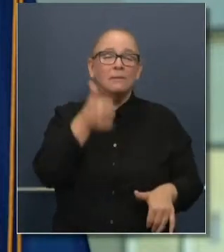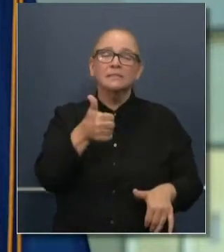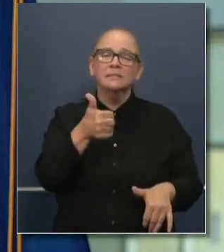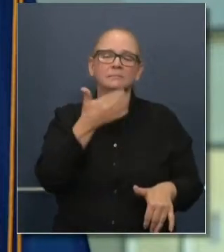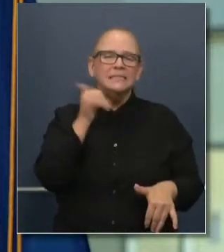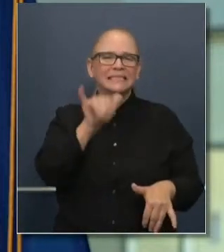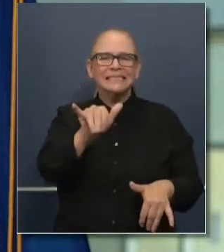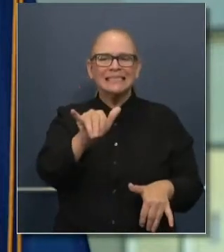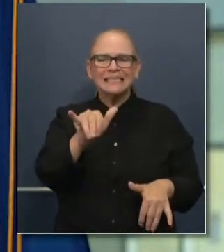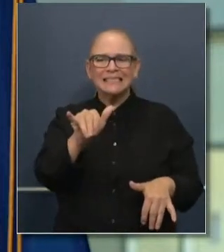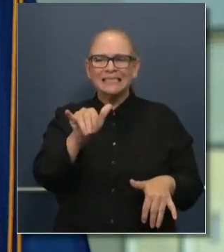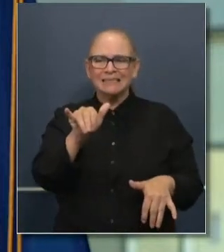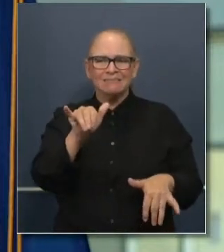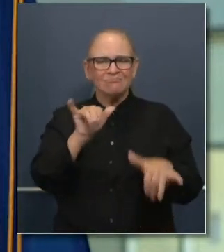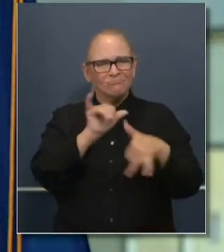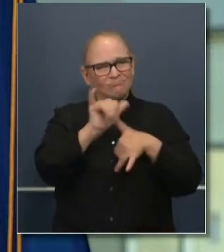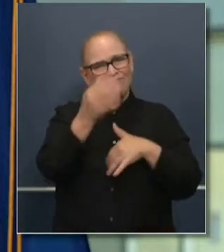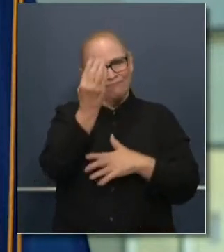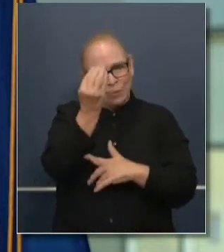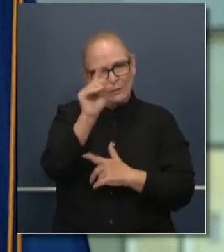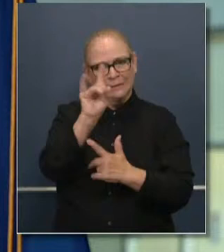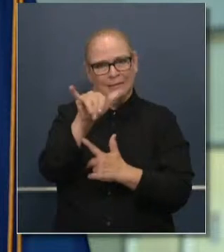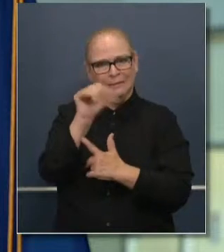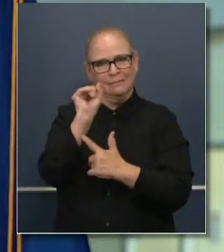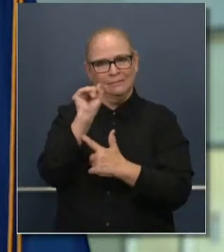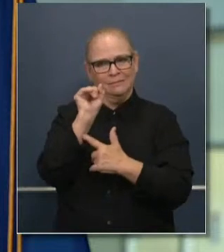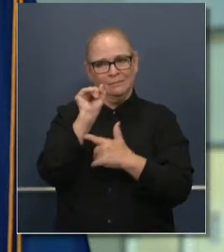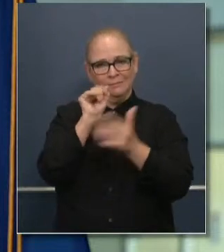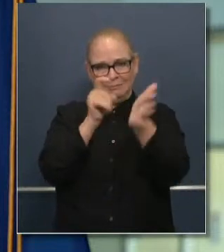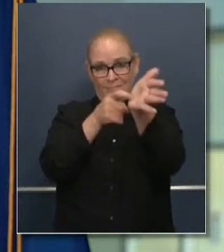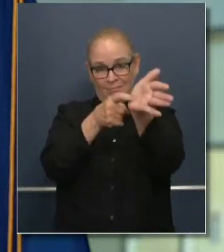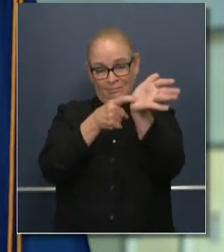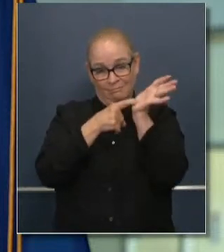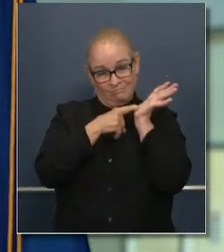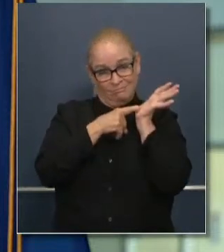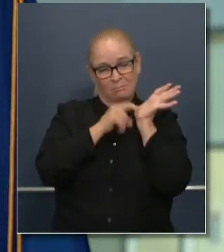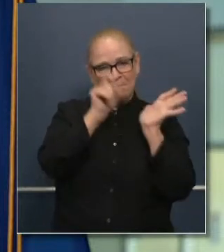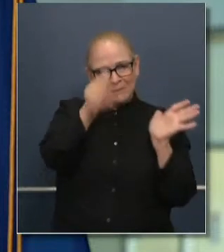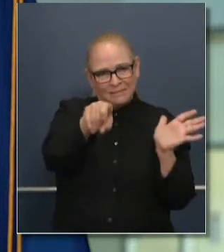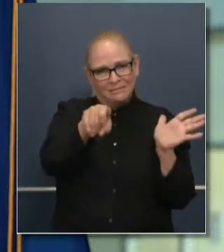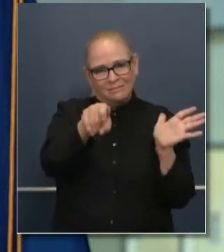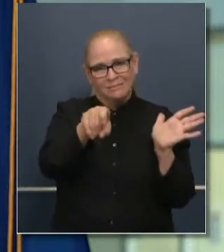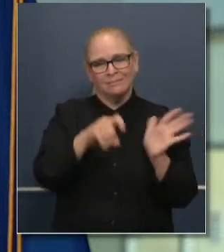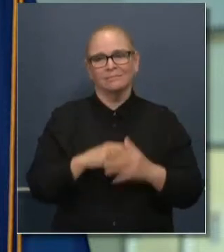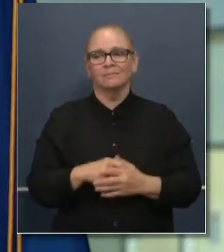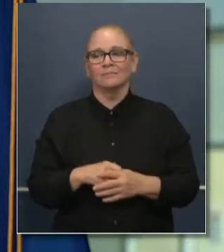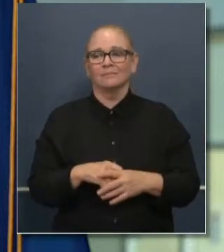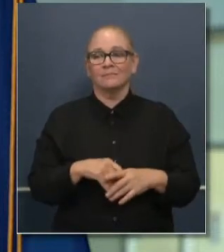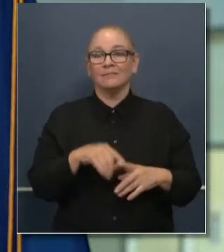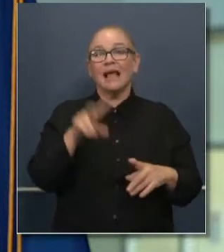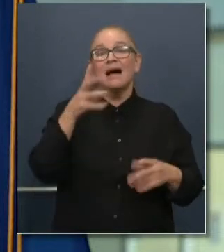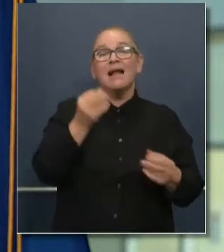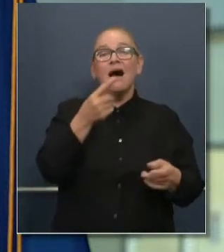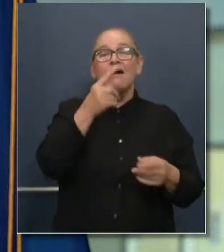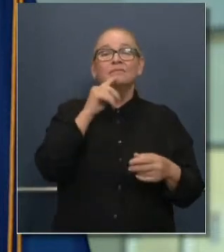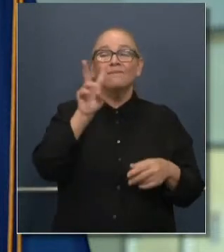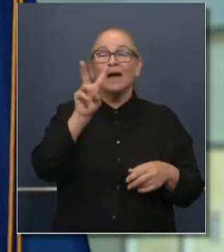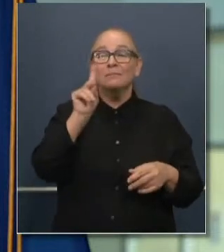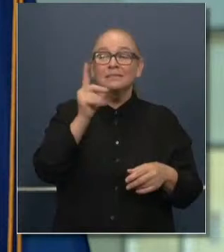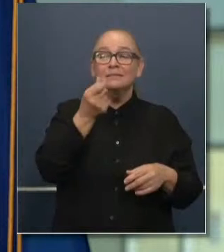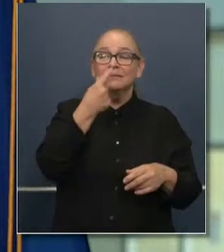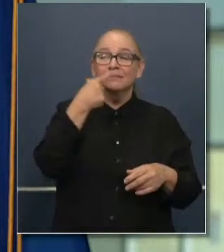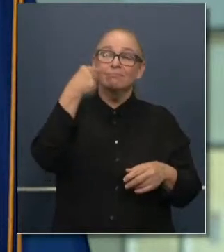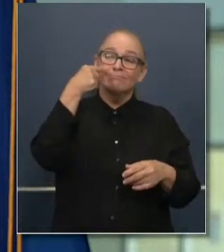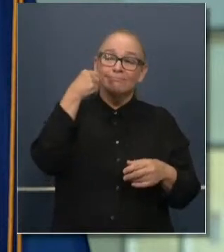of 14 days. It's absolutely important. As it relates to vitamin D and other things to enhance your immune system,